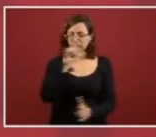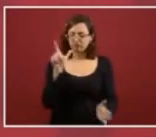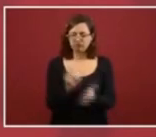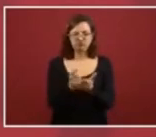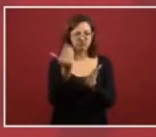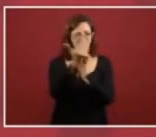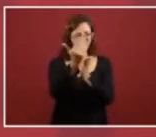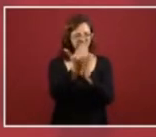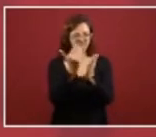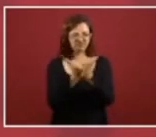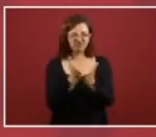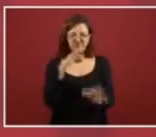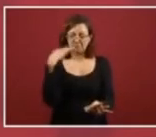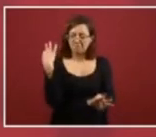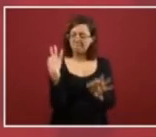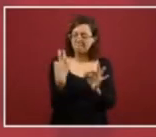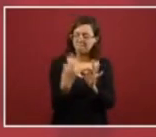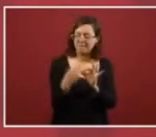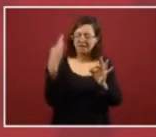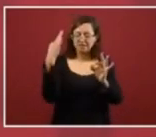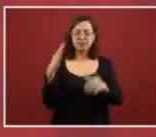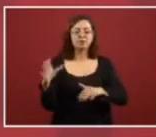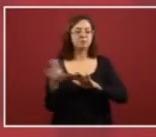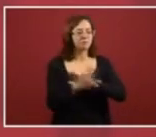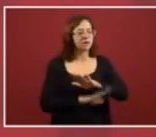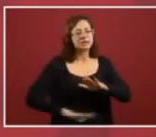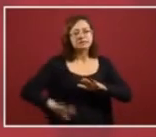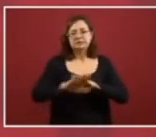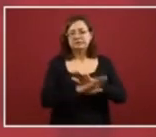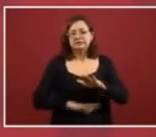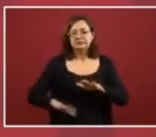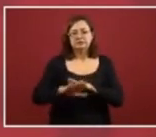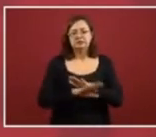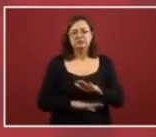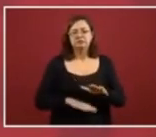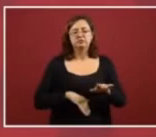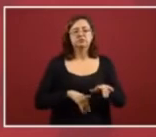margin. Básico. That is basic. Y